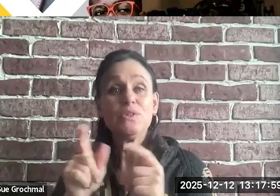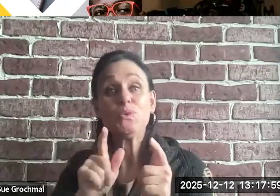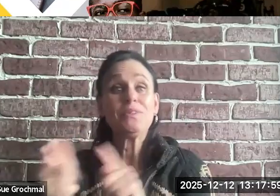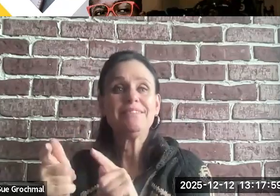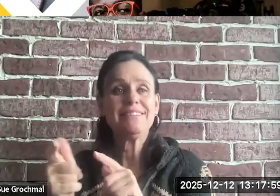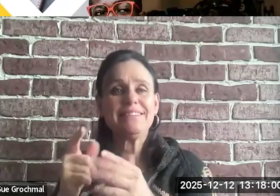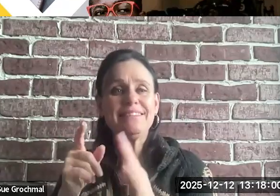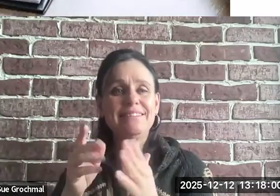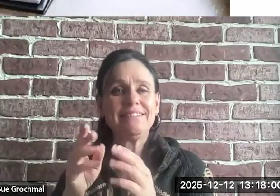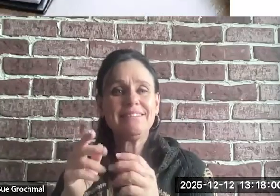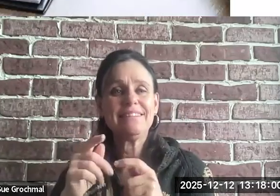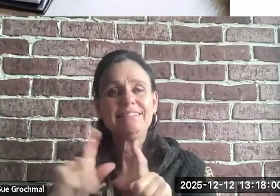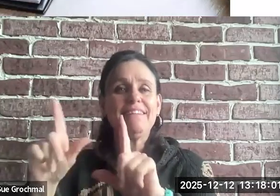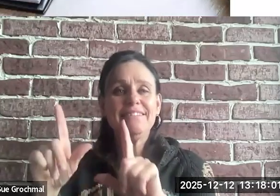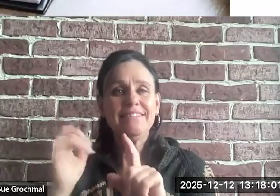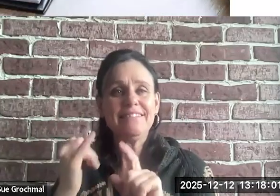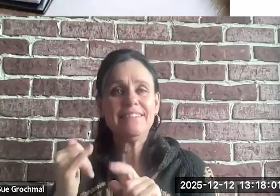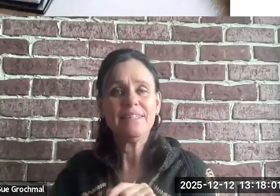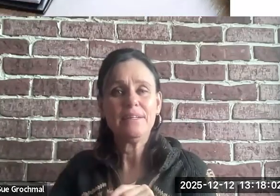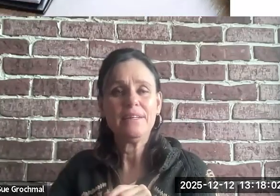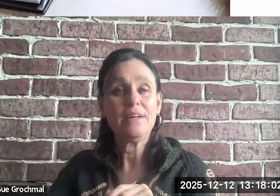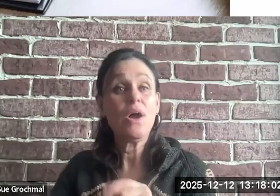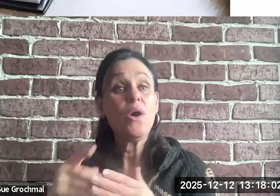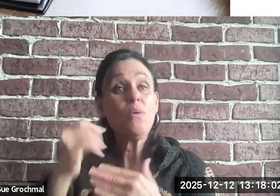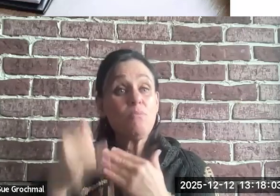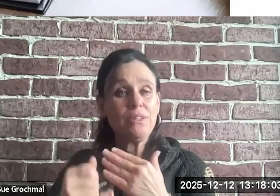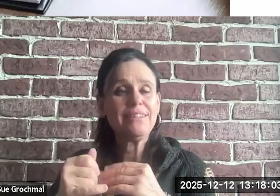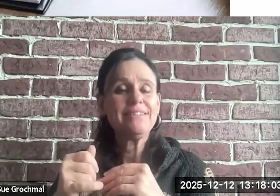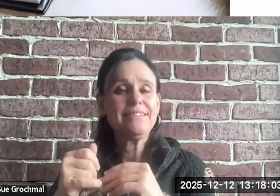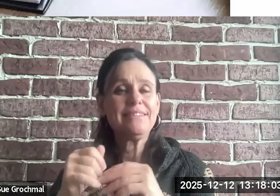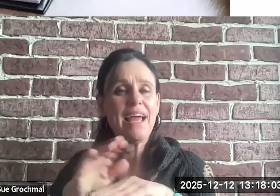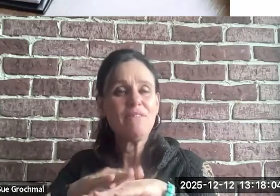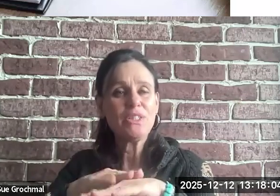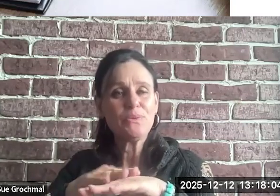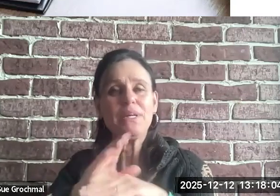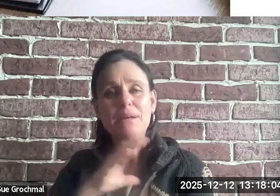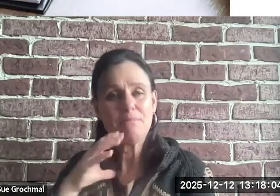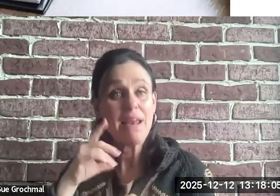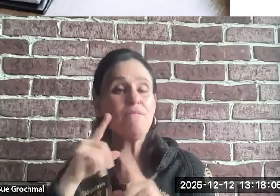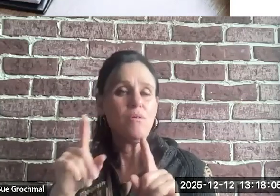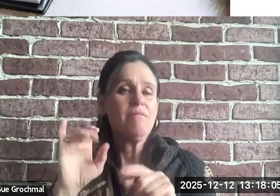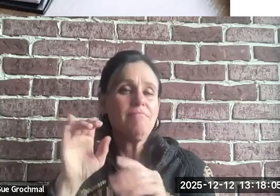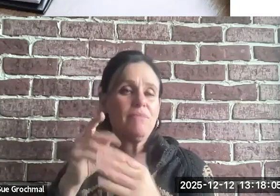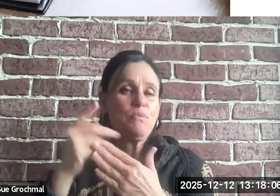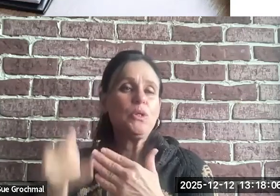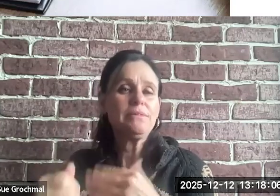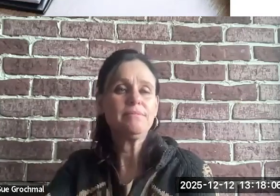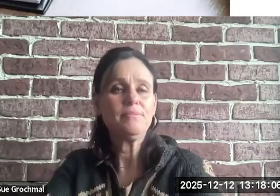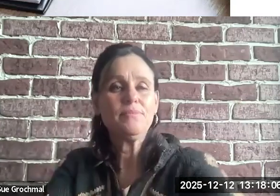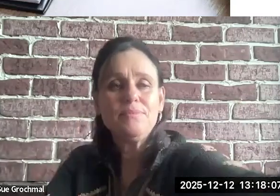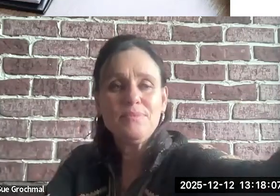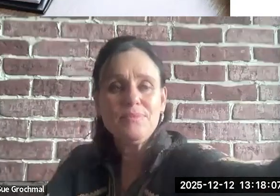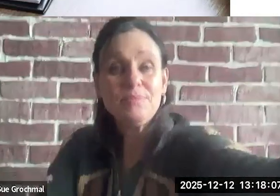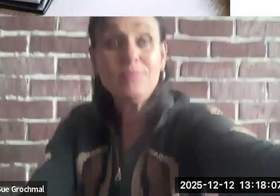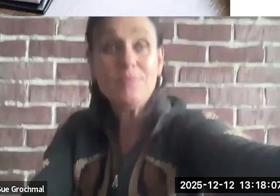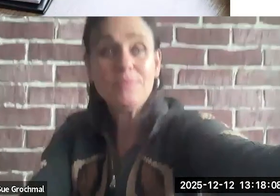now. Yes, we have a project advisory committee for the duration of this project. And the